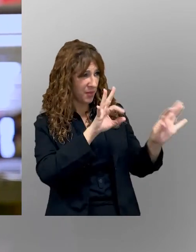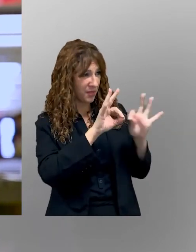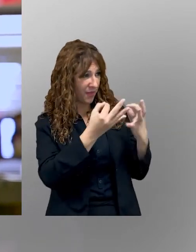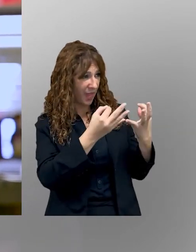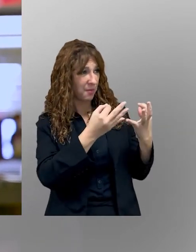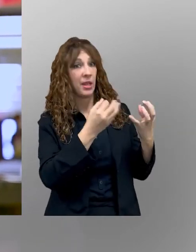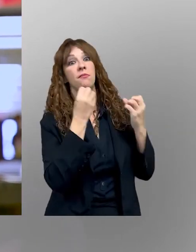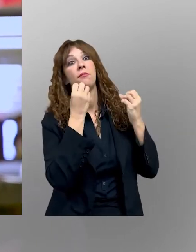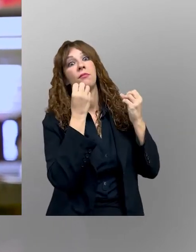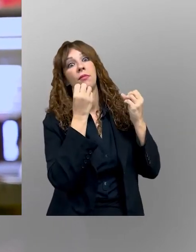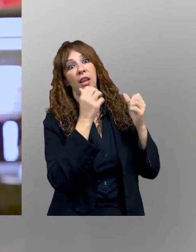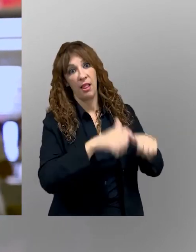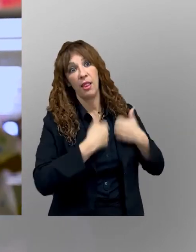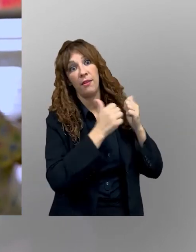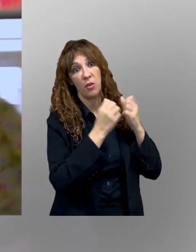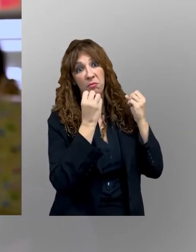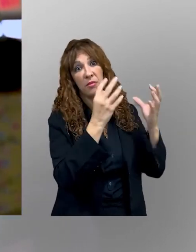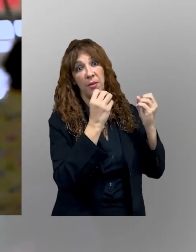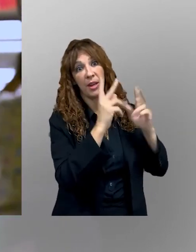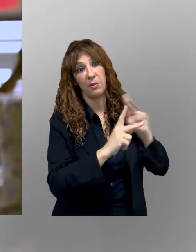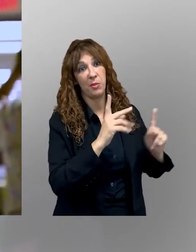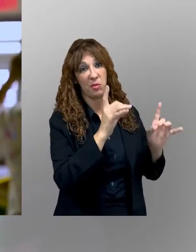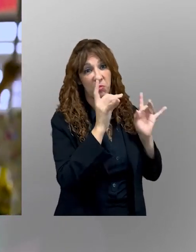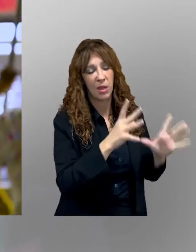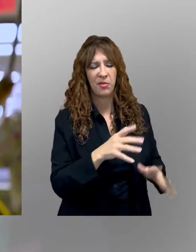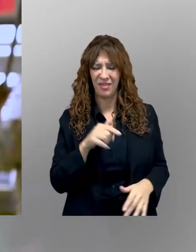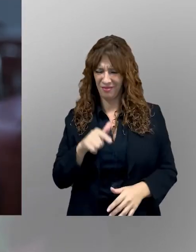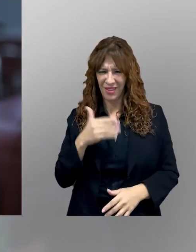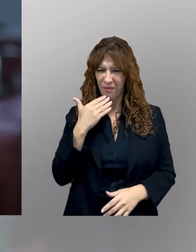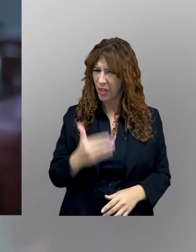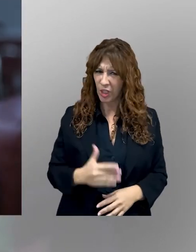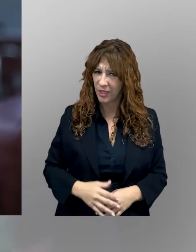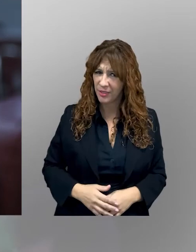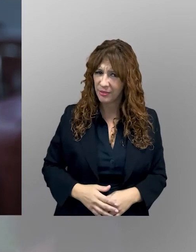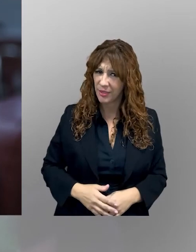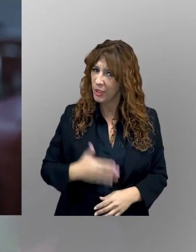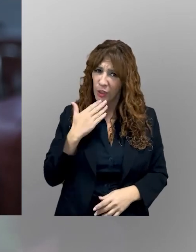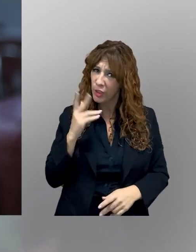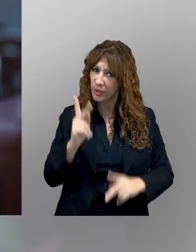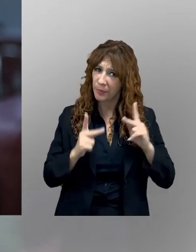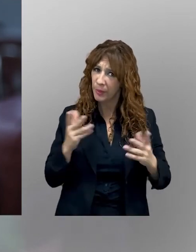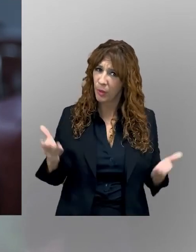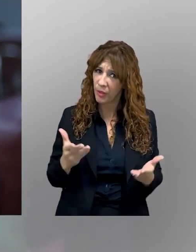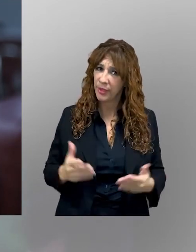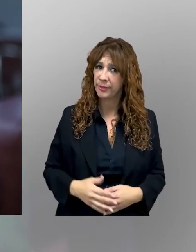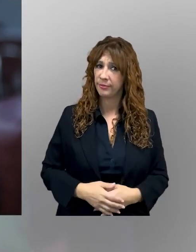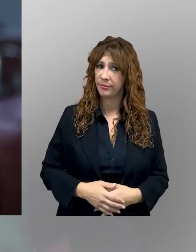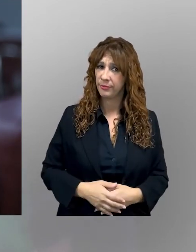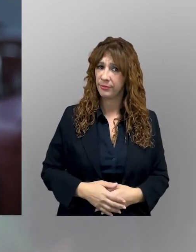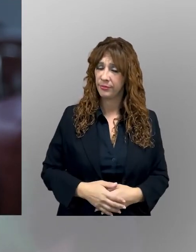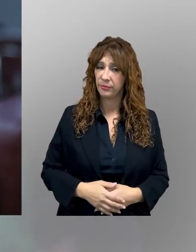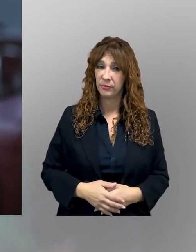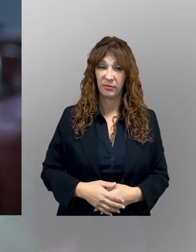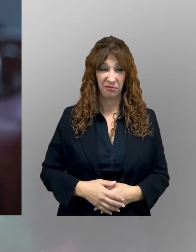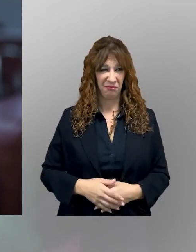with hundreds of other people, and he was miserable. This is not very good wrestling